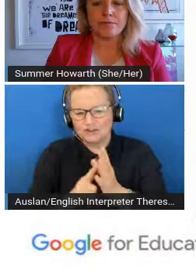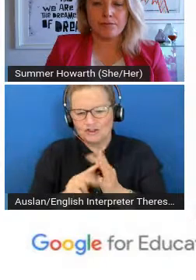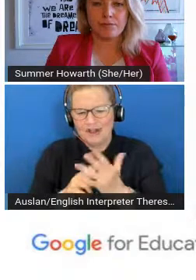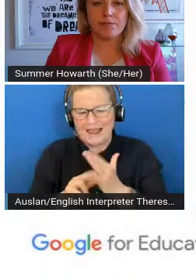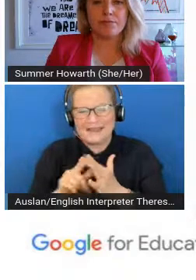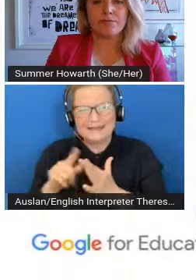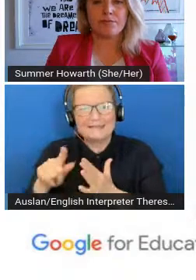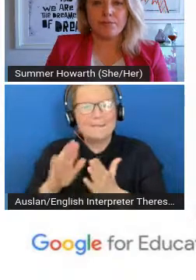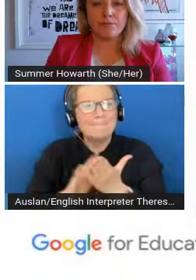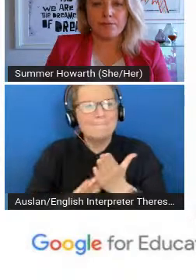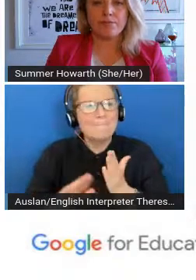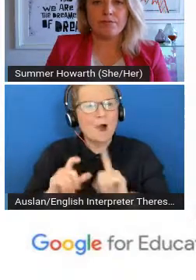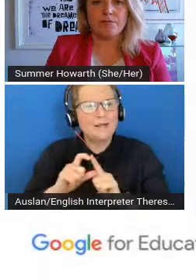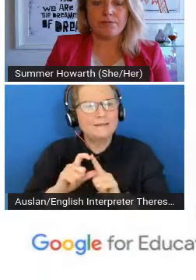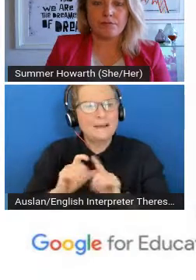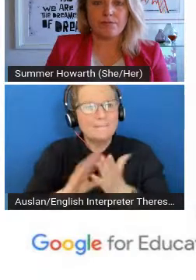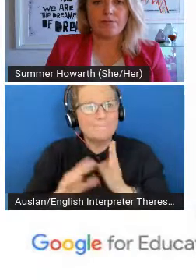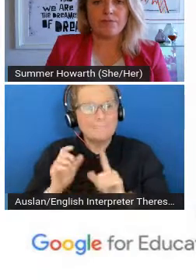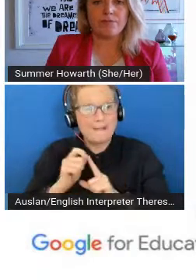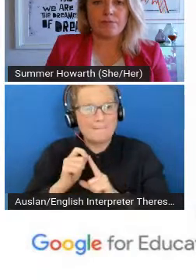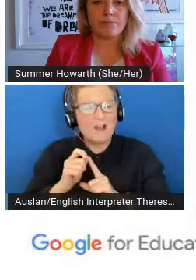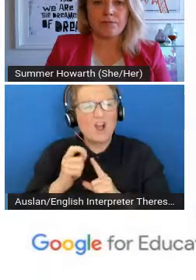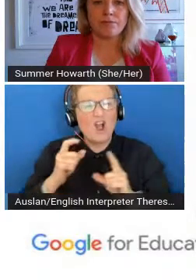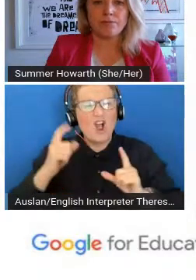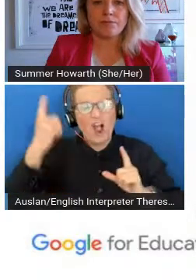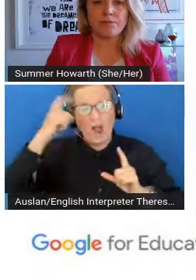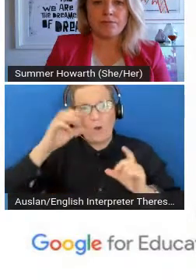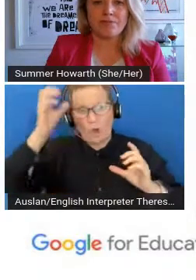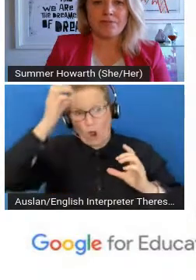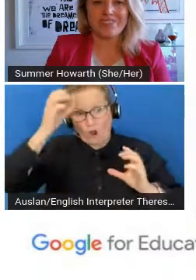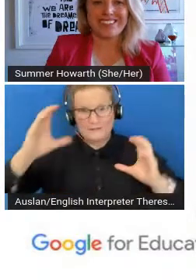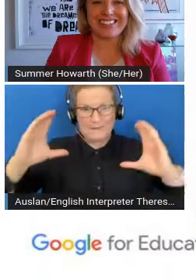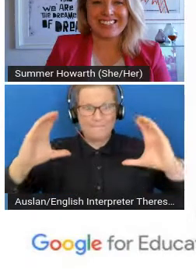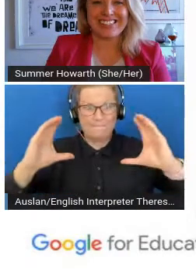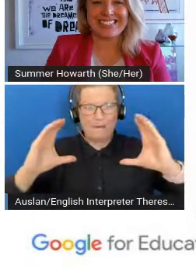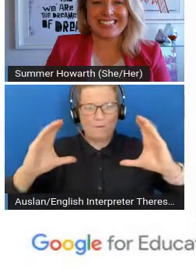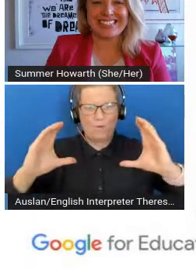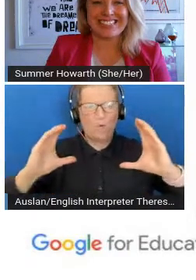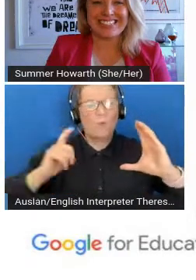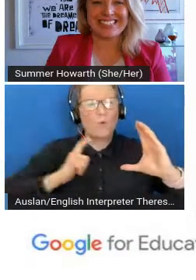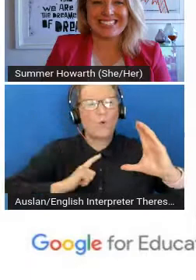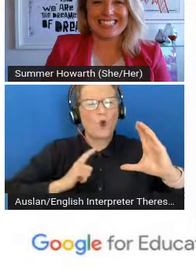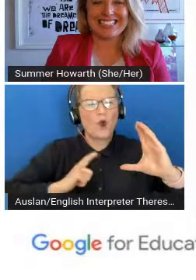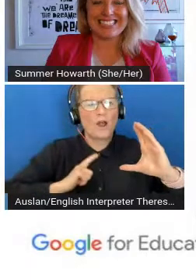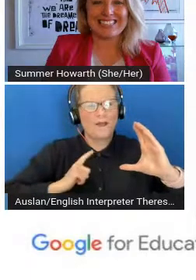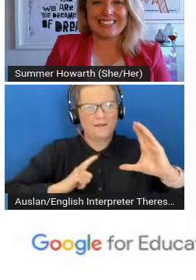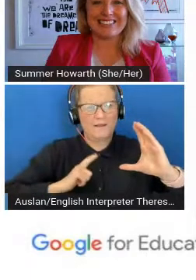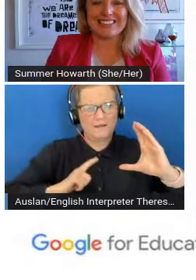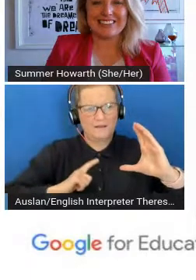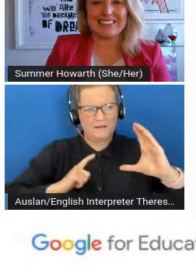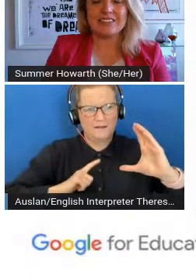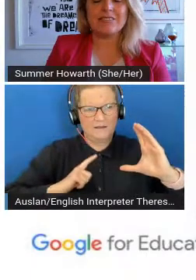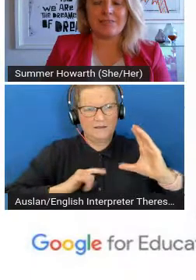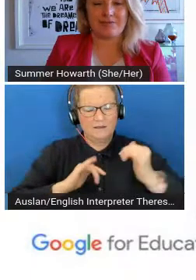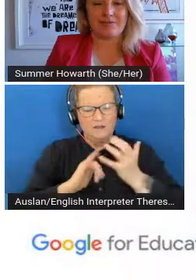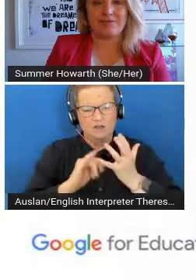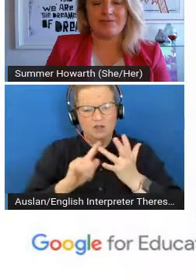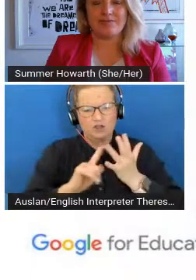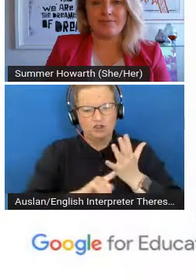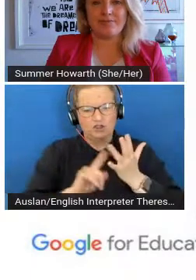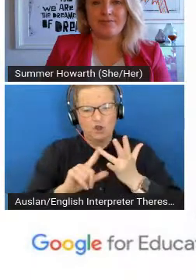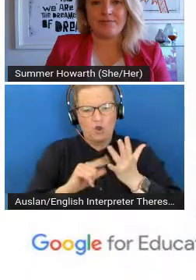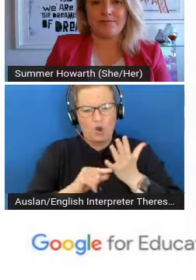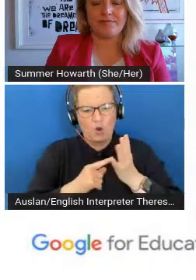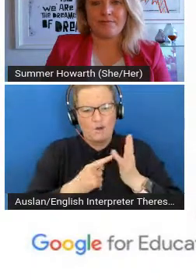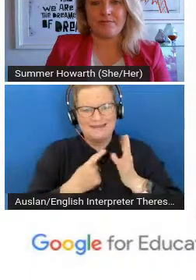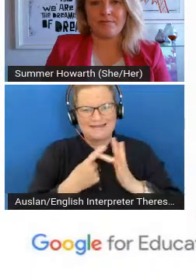The reason I call it a concept bubble is, and we're not going to get into this, is using solo taxonomy